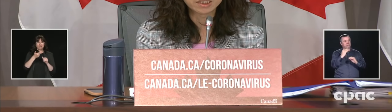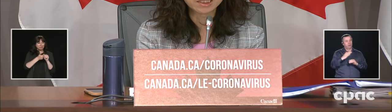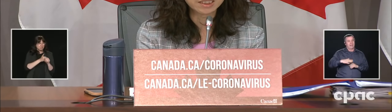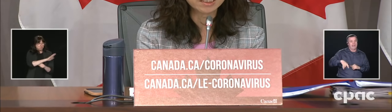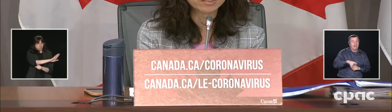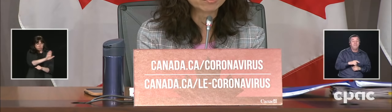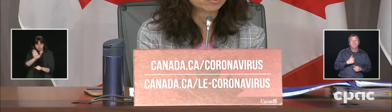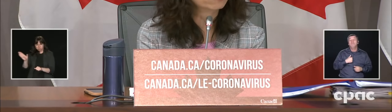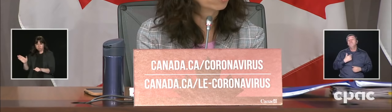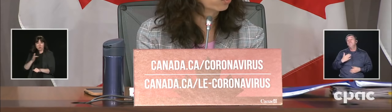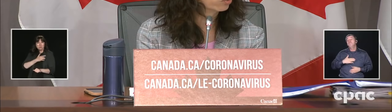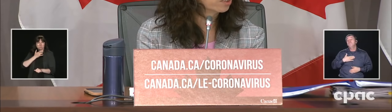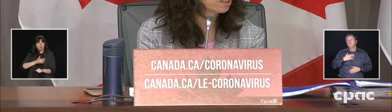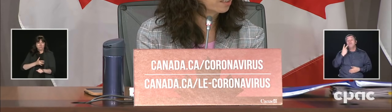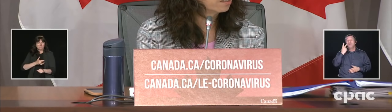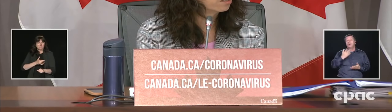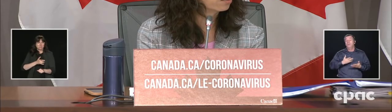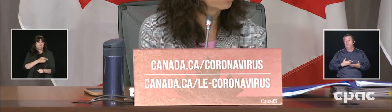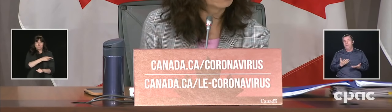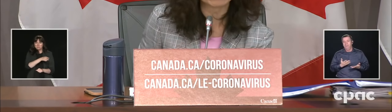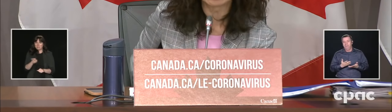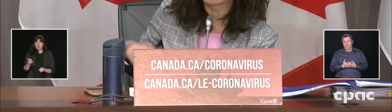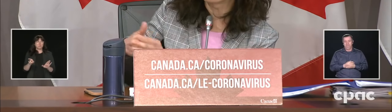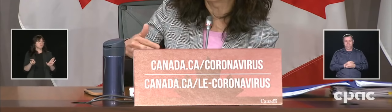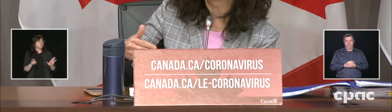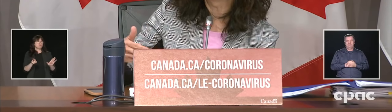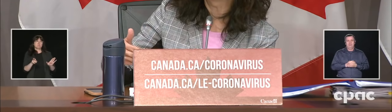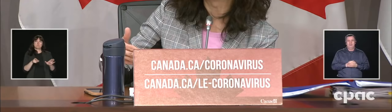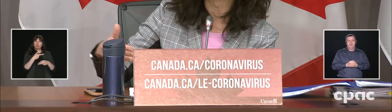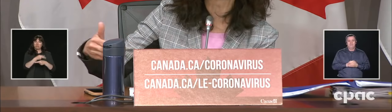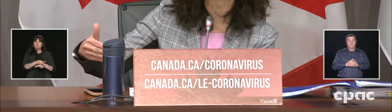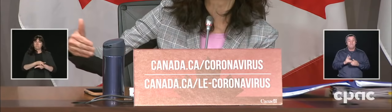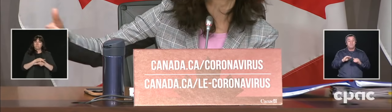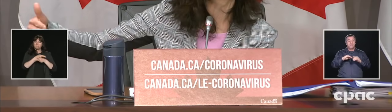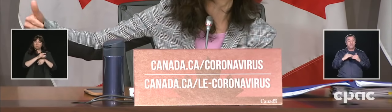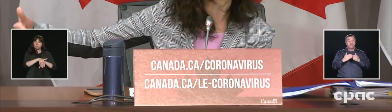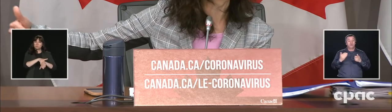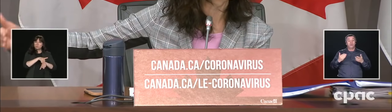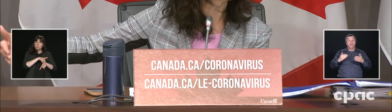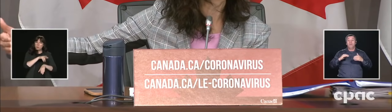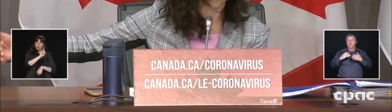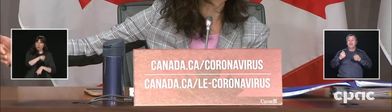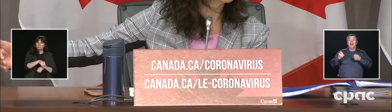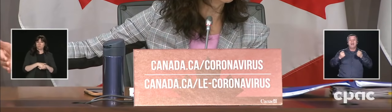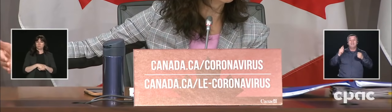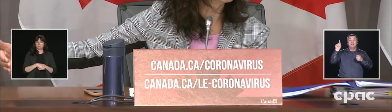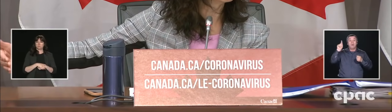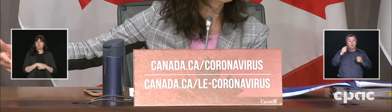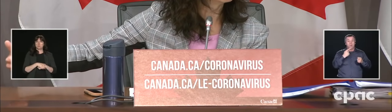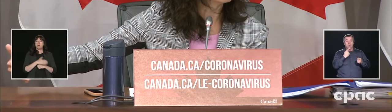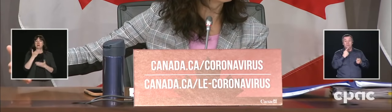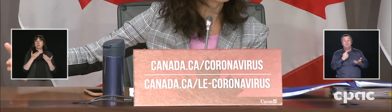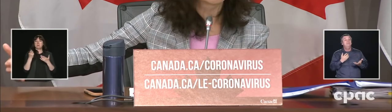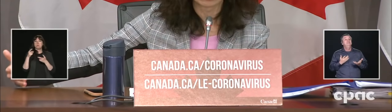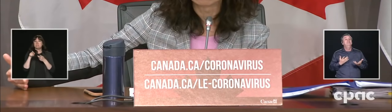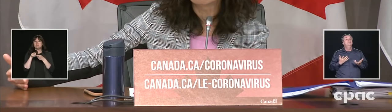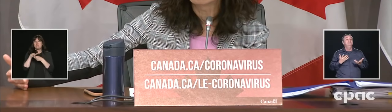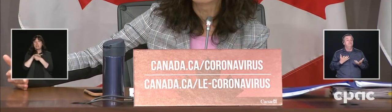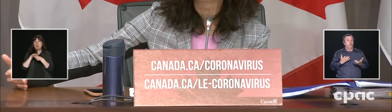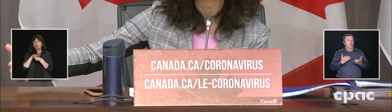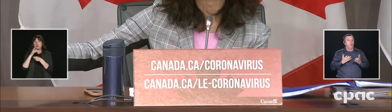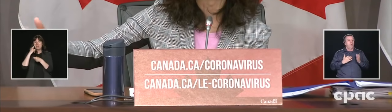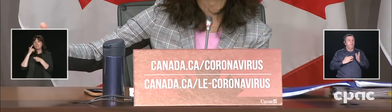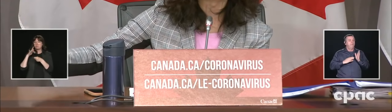we really need to move cautiously. So you may want to start with some schools in an area that isn't really in the hot